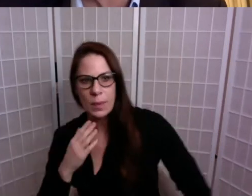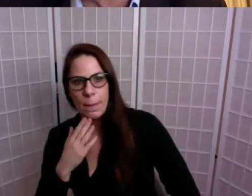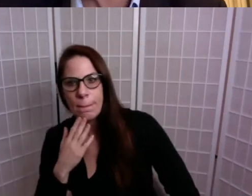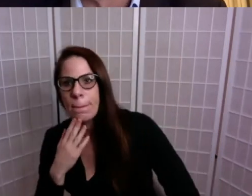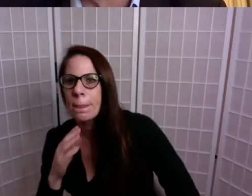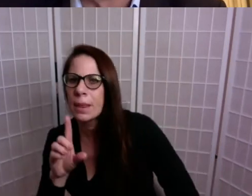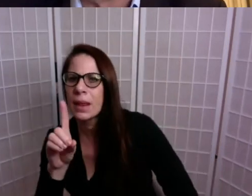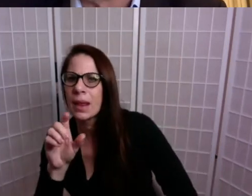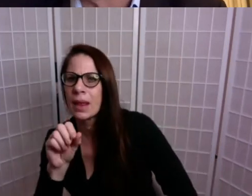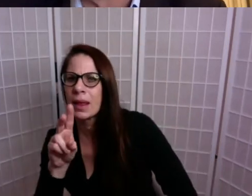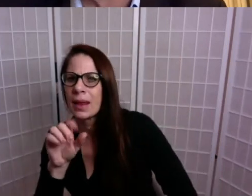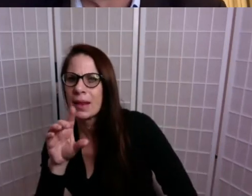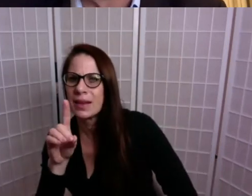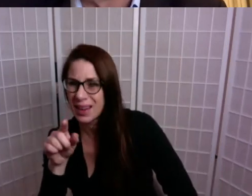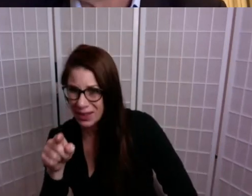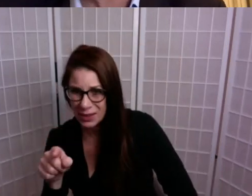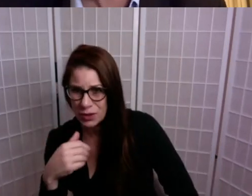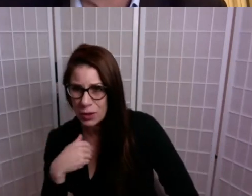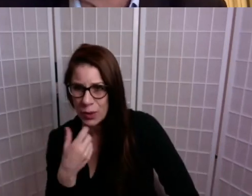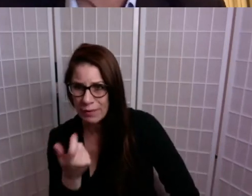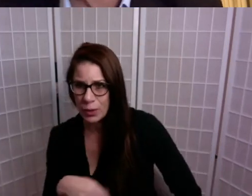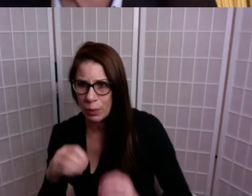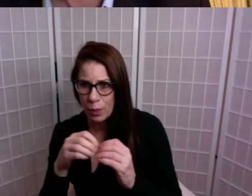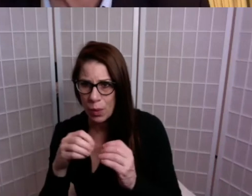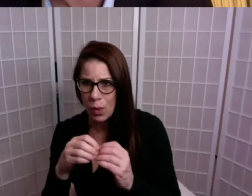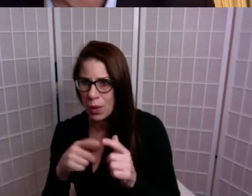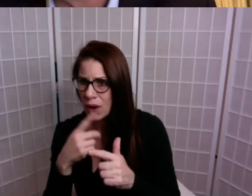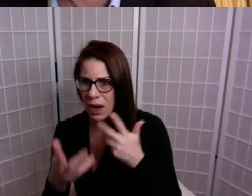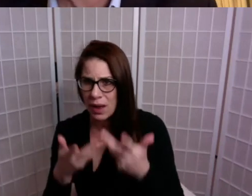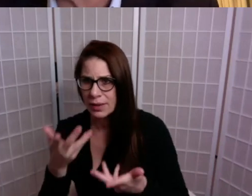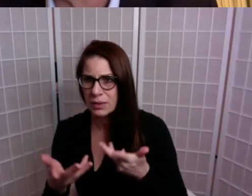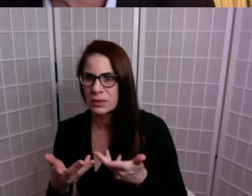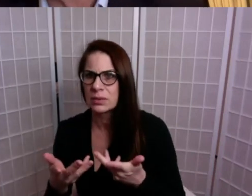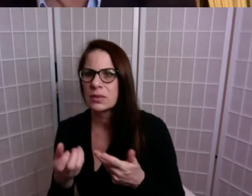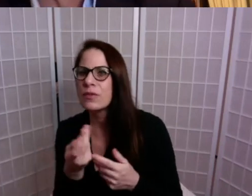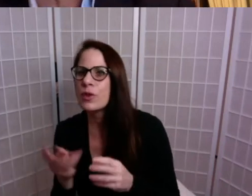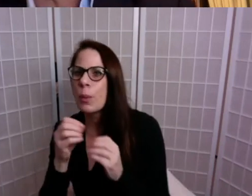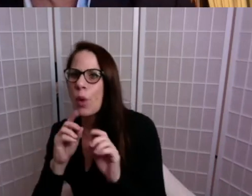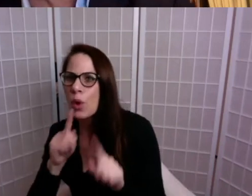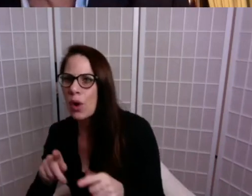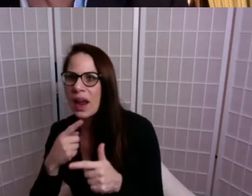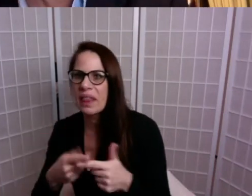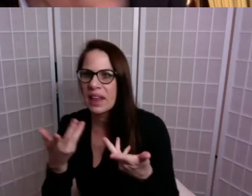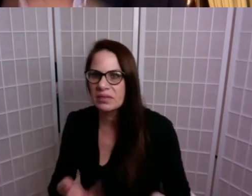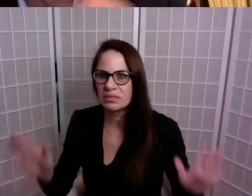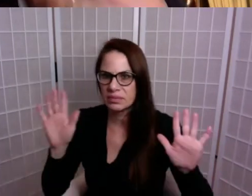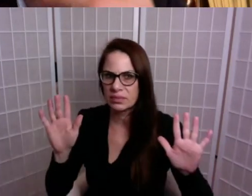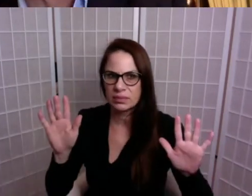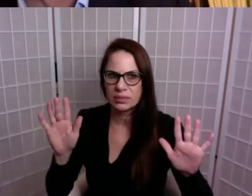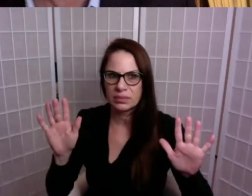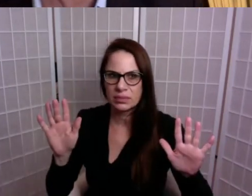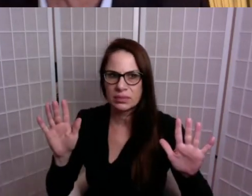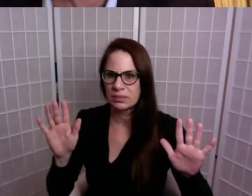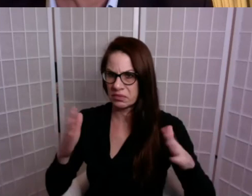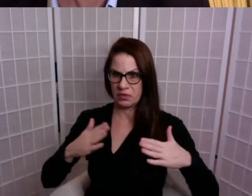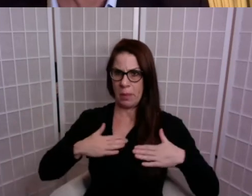David, why don't you work up a little more, because there's a few more, and then maybe we'll get why don't you do a couple more, and then we'll call it a night, because there's towards my end,